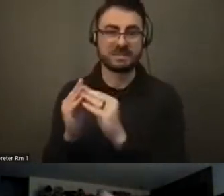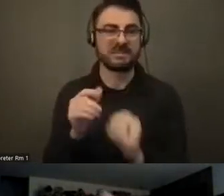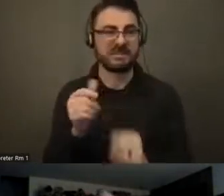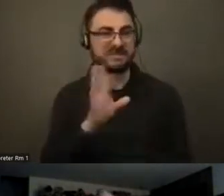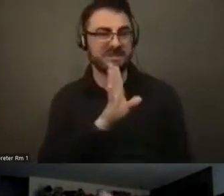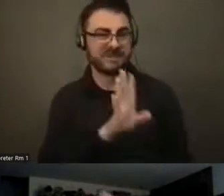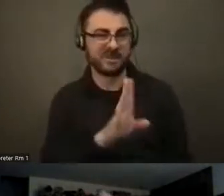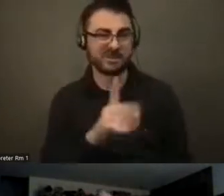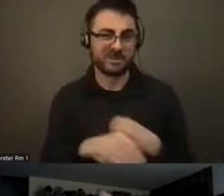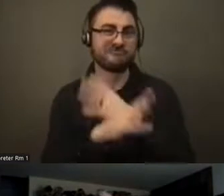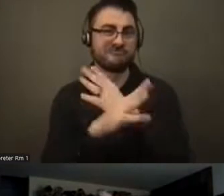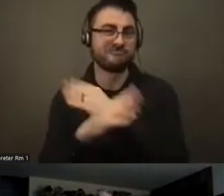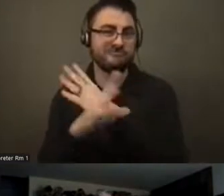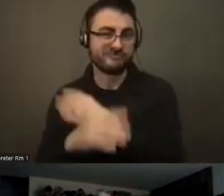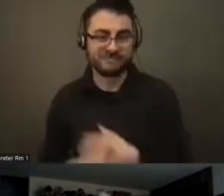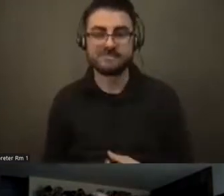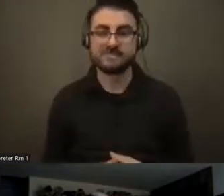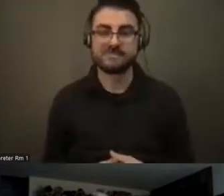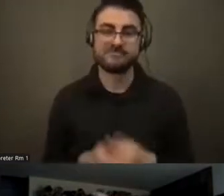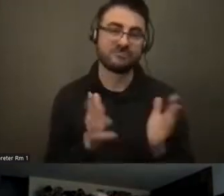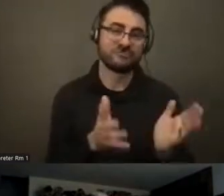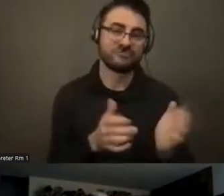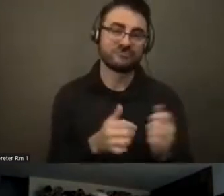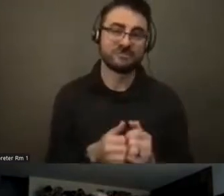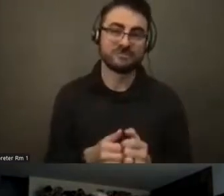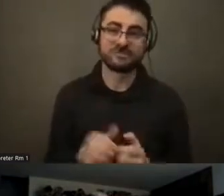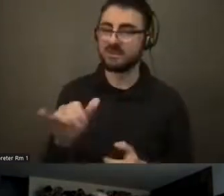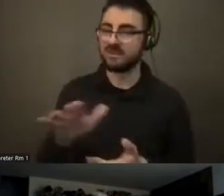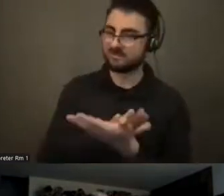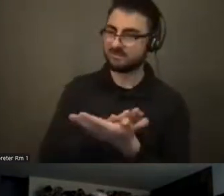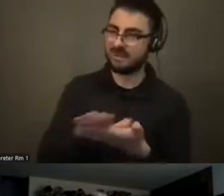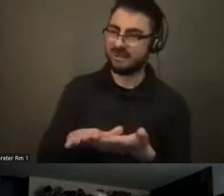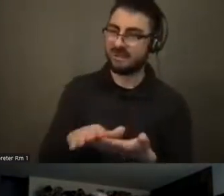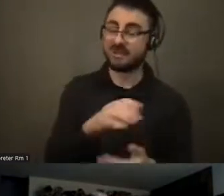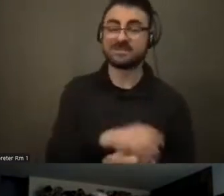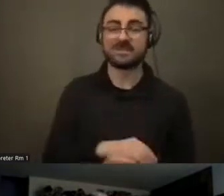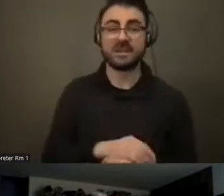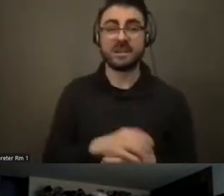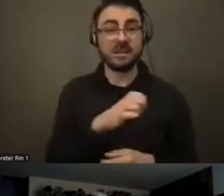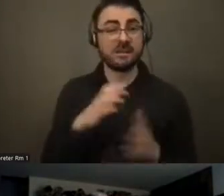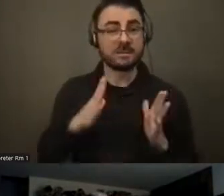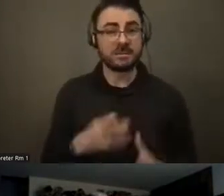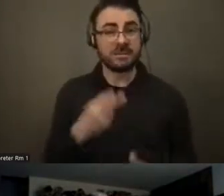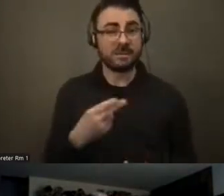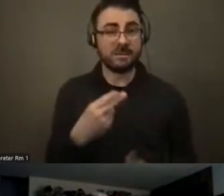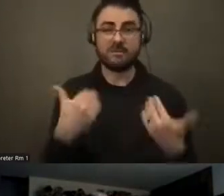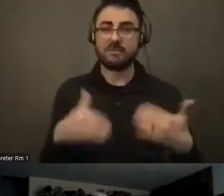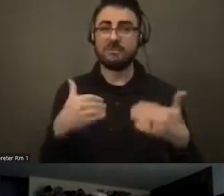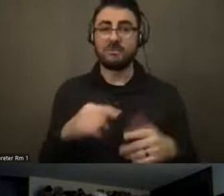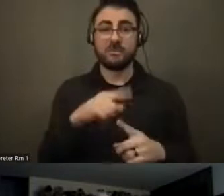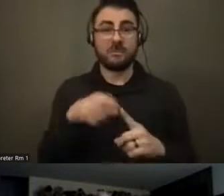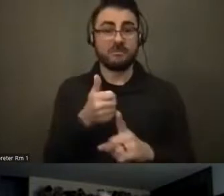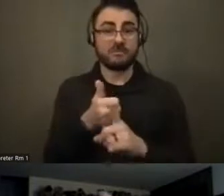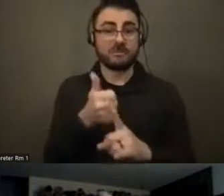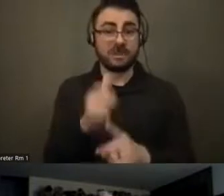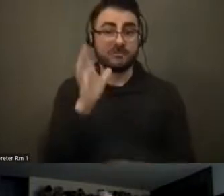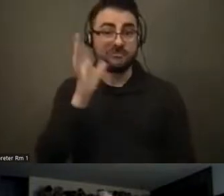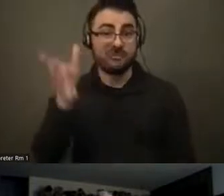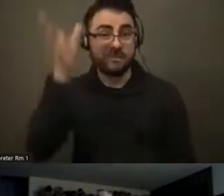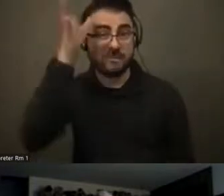That's fun. Yeah. Being a grandparent is really a special experience, I think.